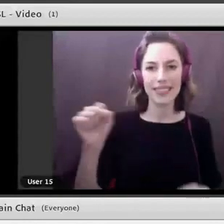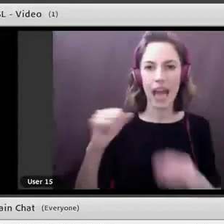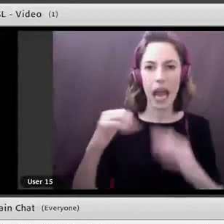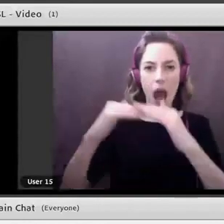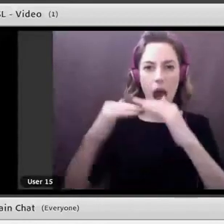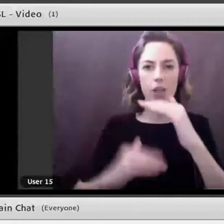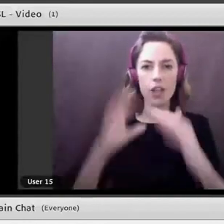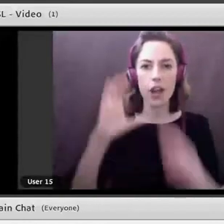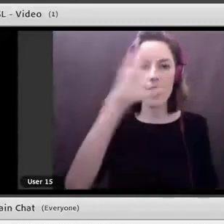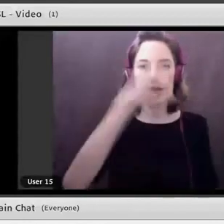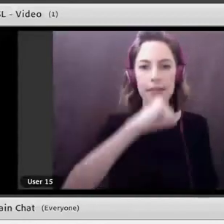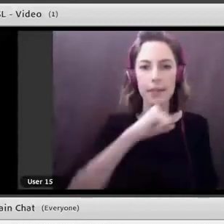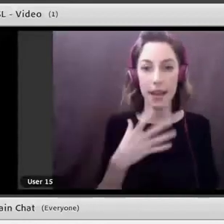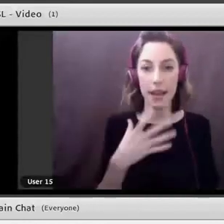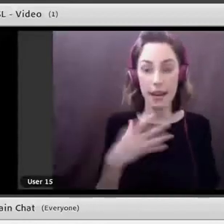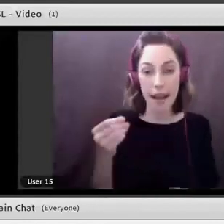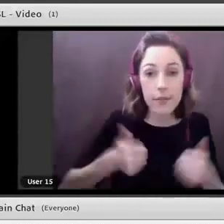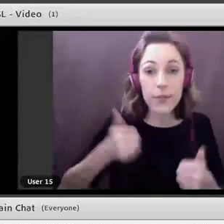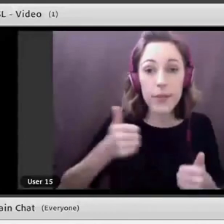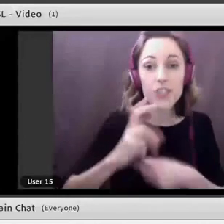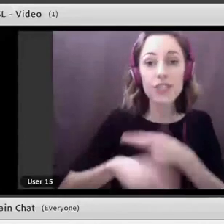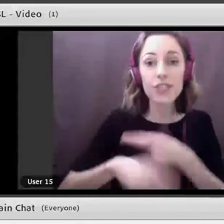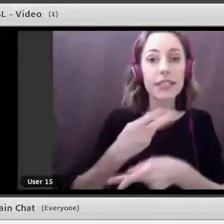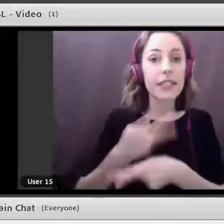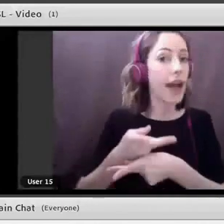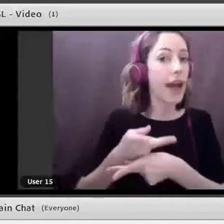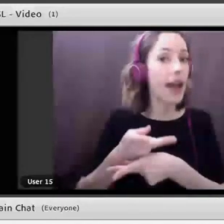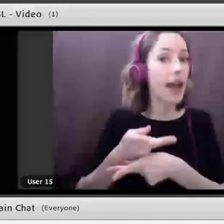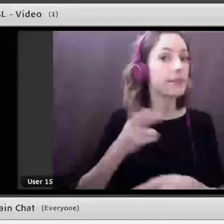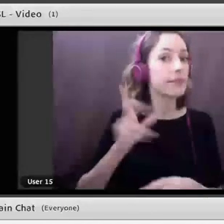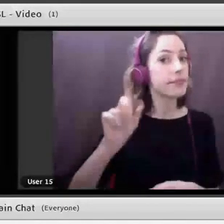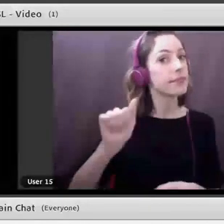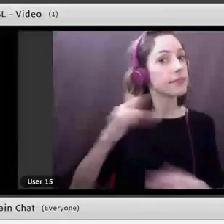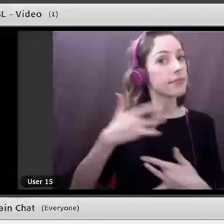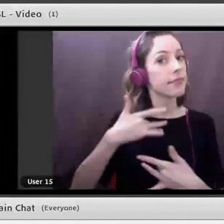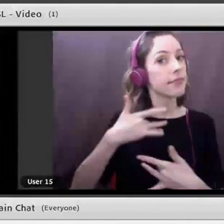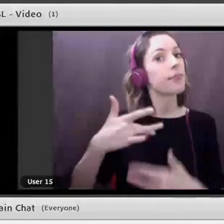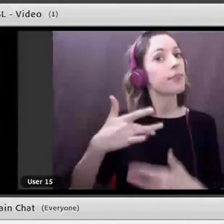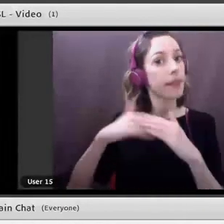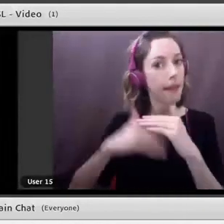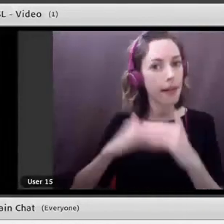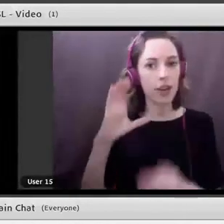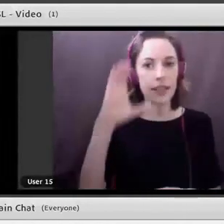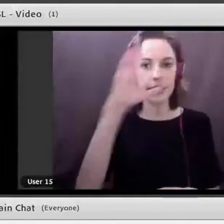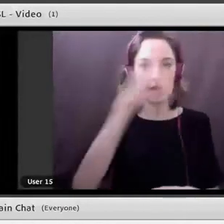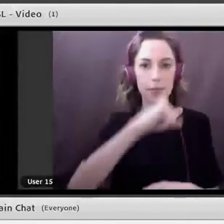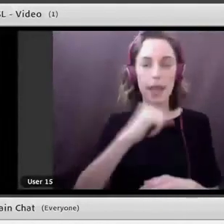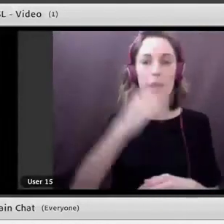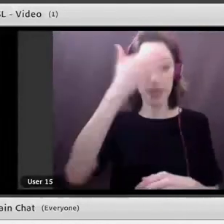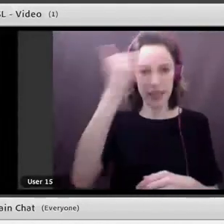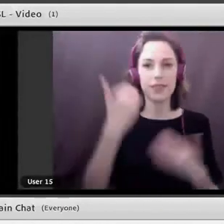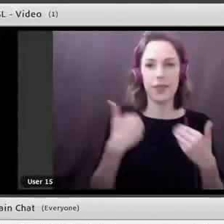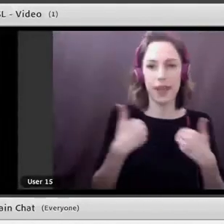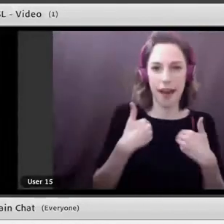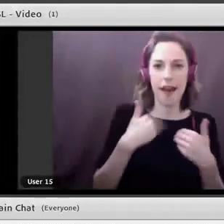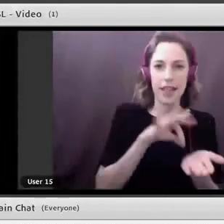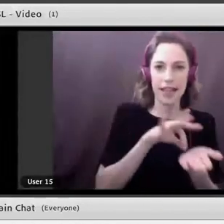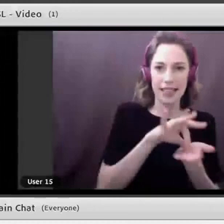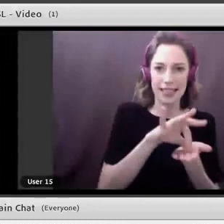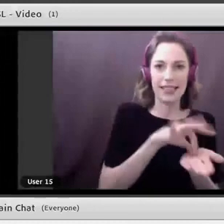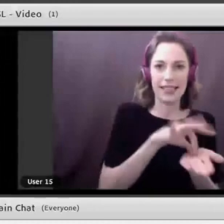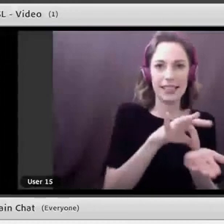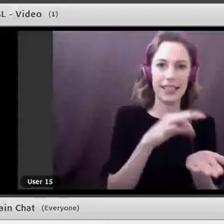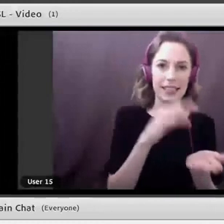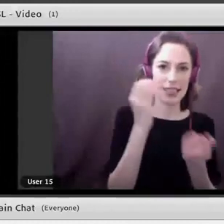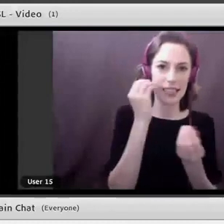be able to use the two data sets together to make inferences using the census data. So the key thing is to have a consistent